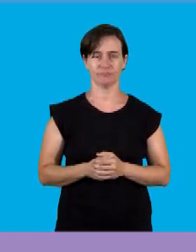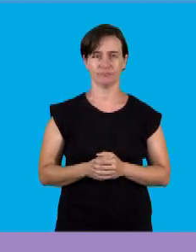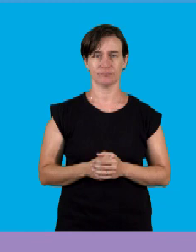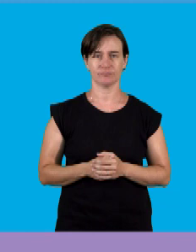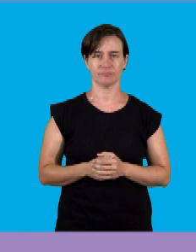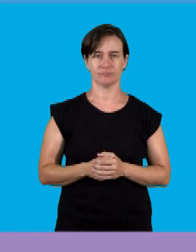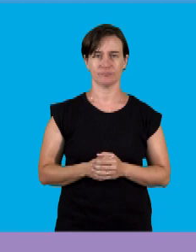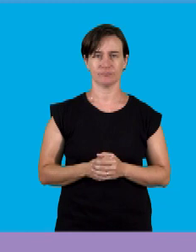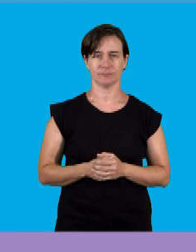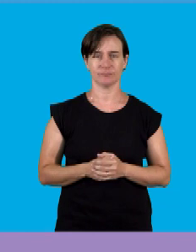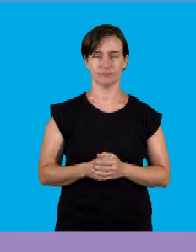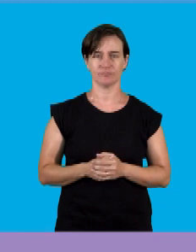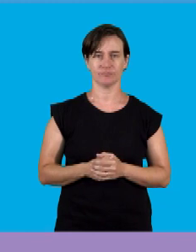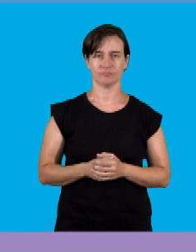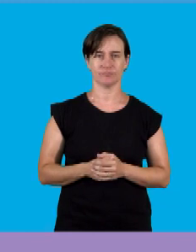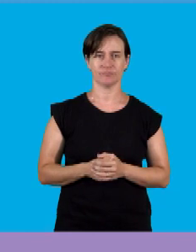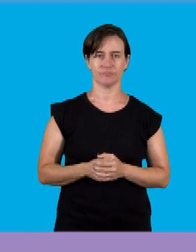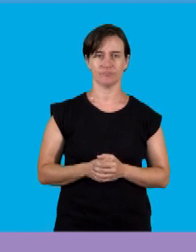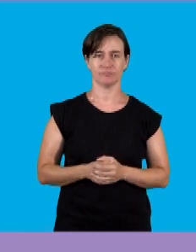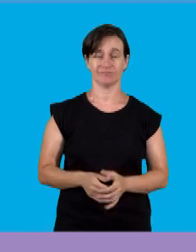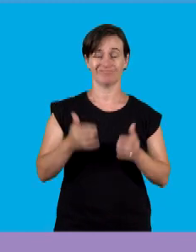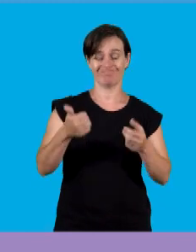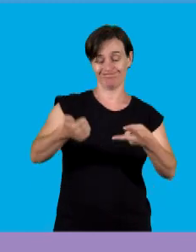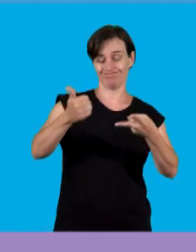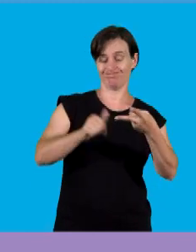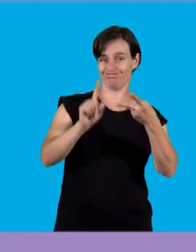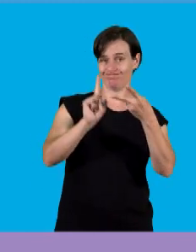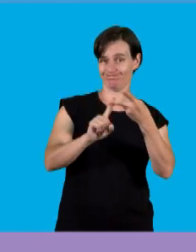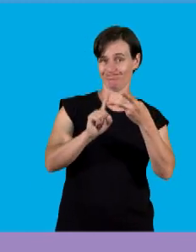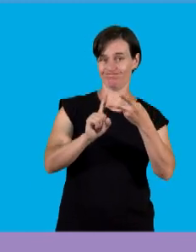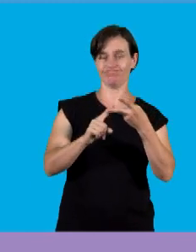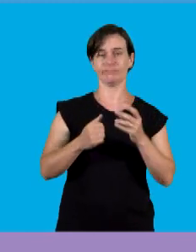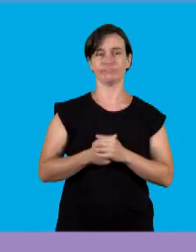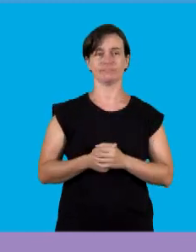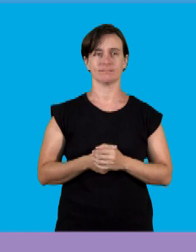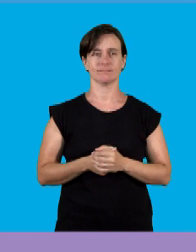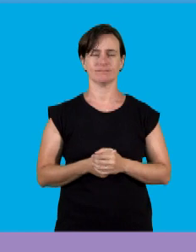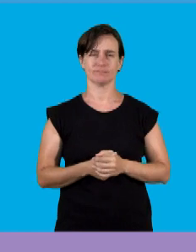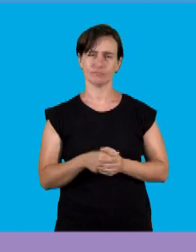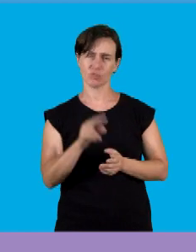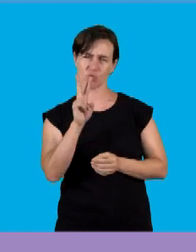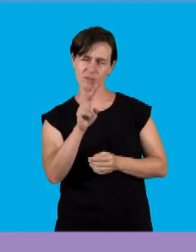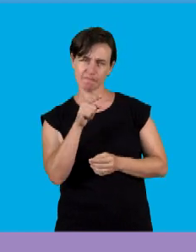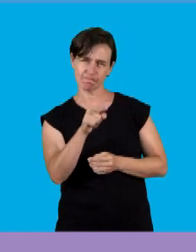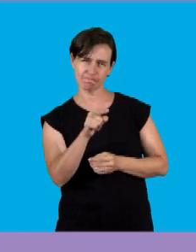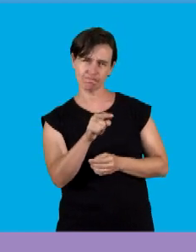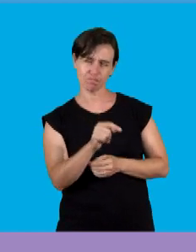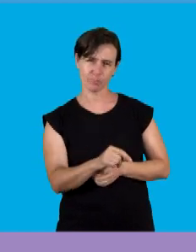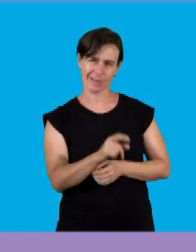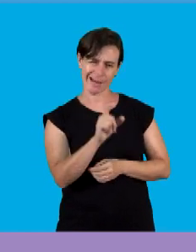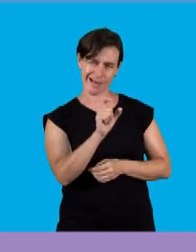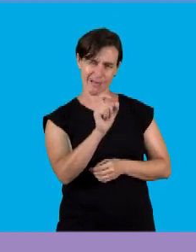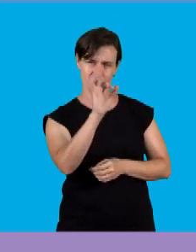a 7. Let's look at the next one here. So when we look at the next two powers that are